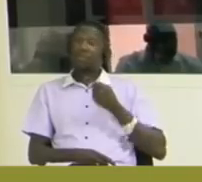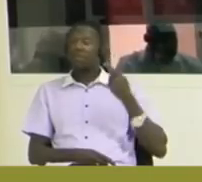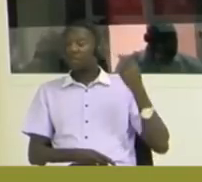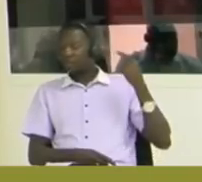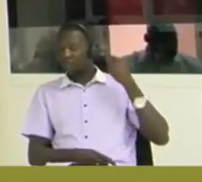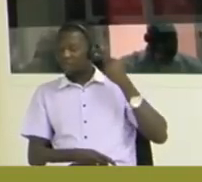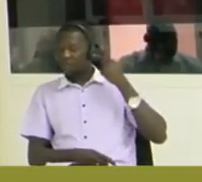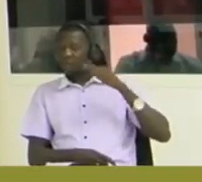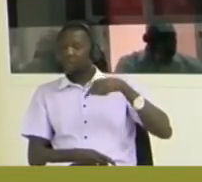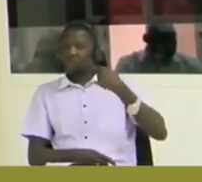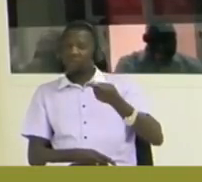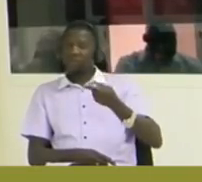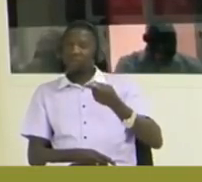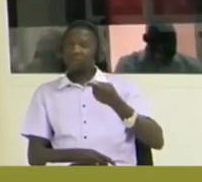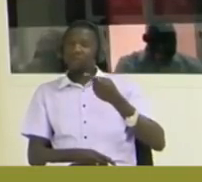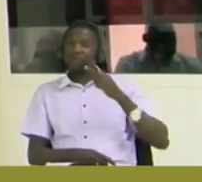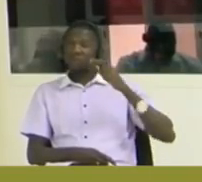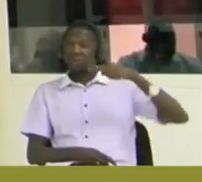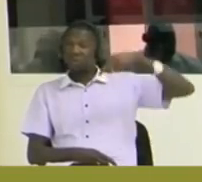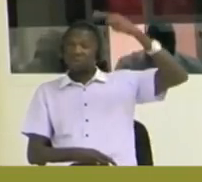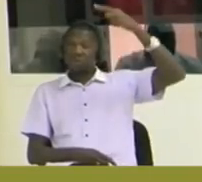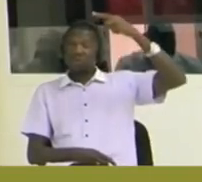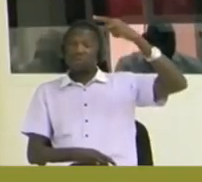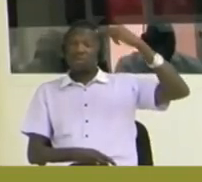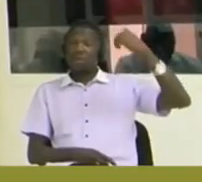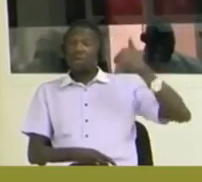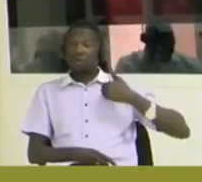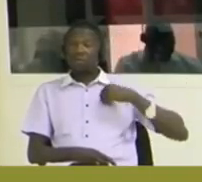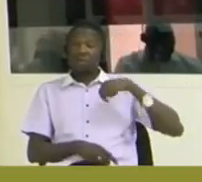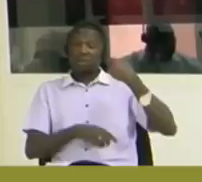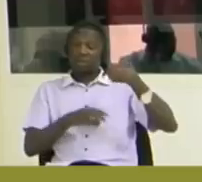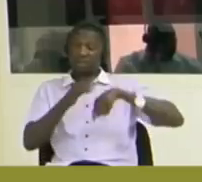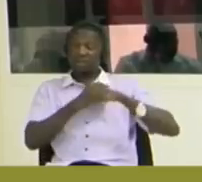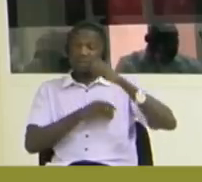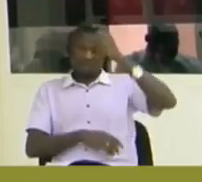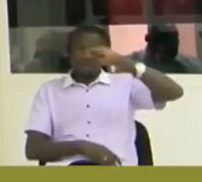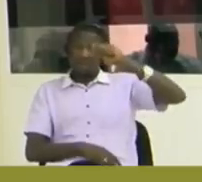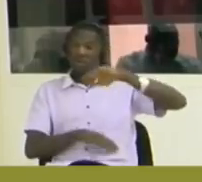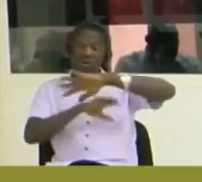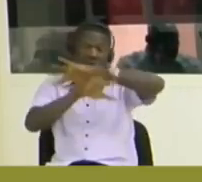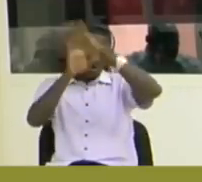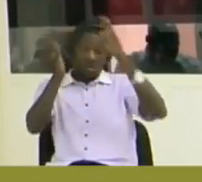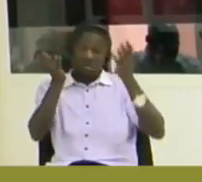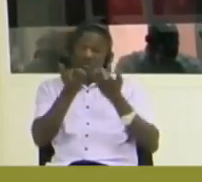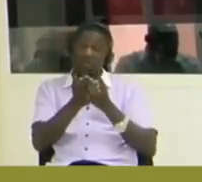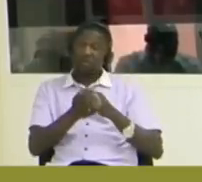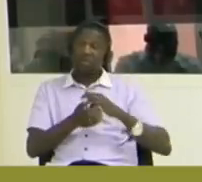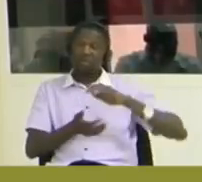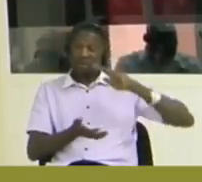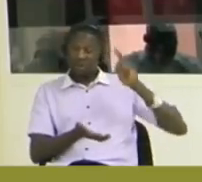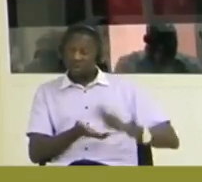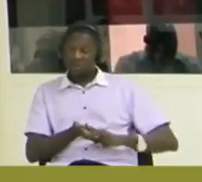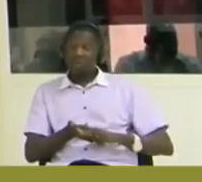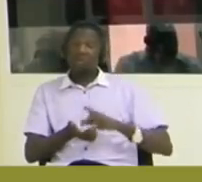heard from the top officials in the police, and all of them confirmed that there was